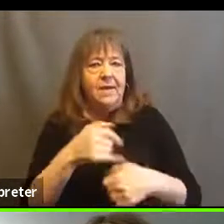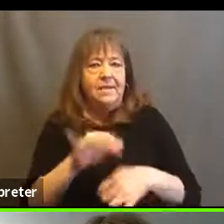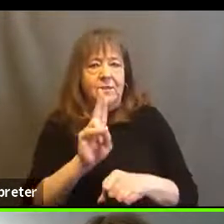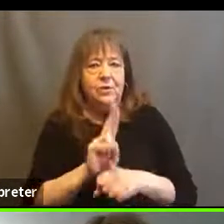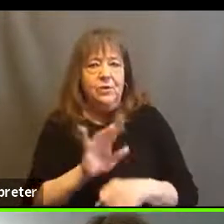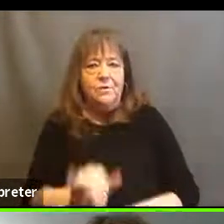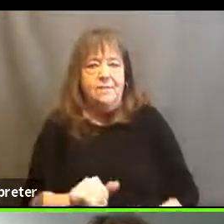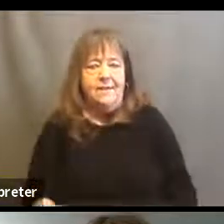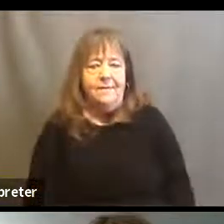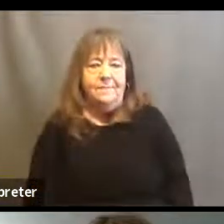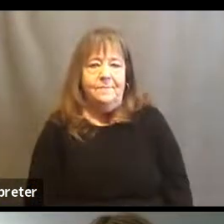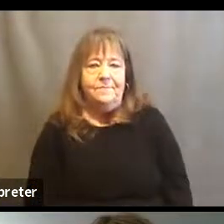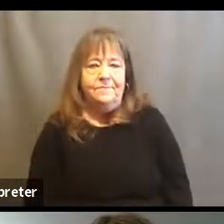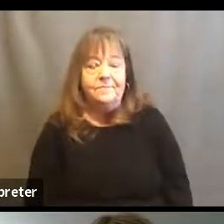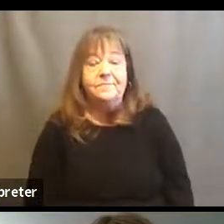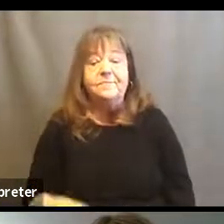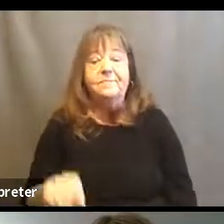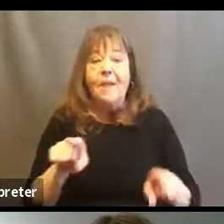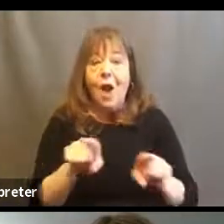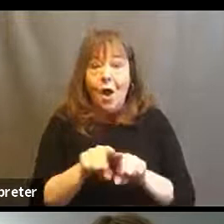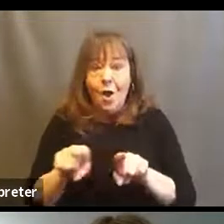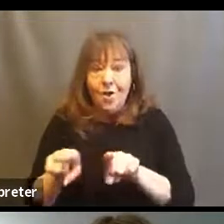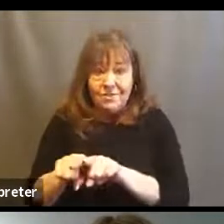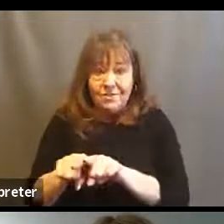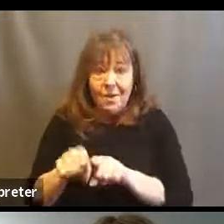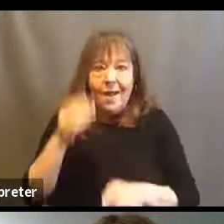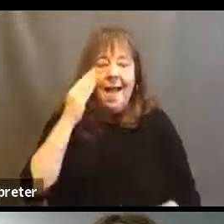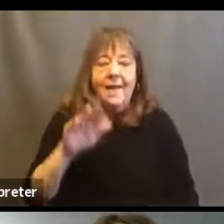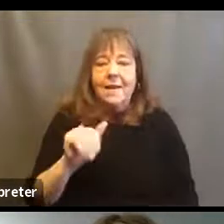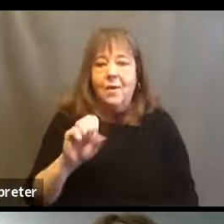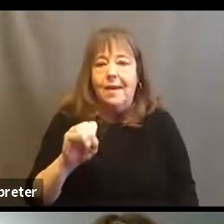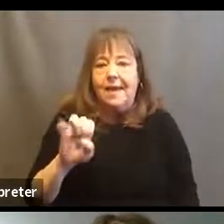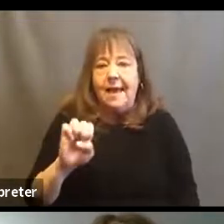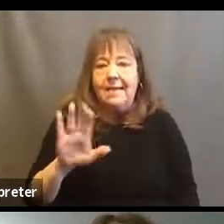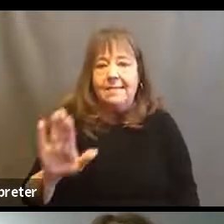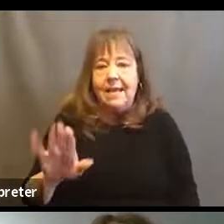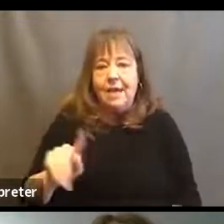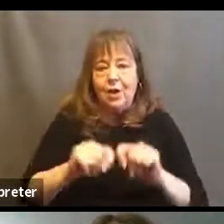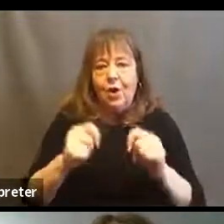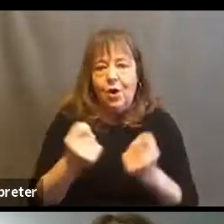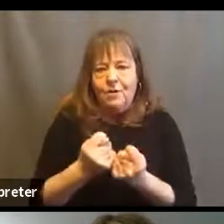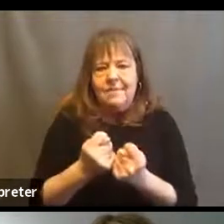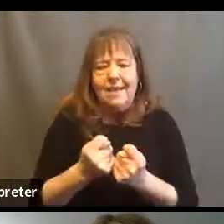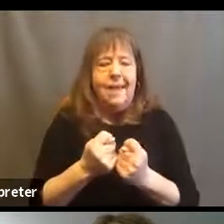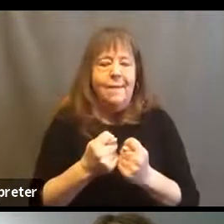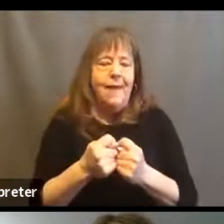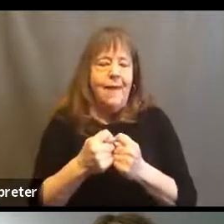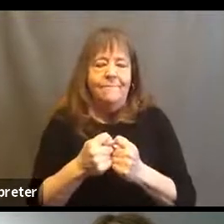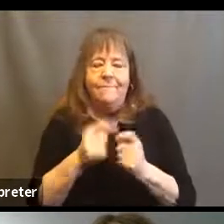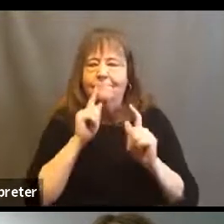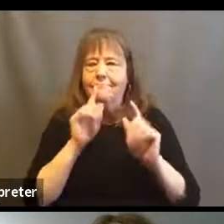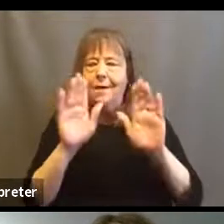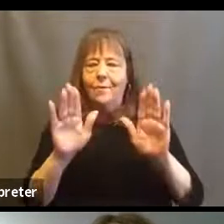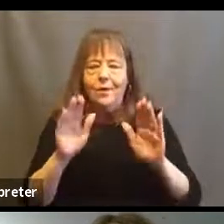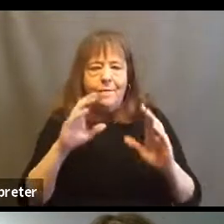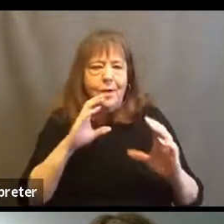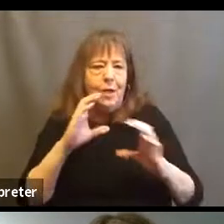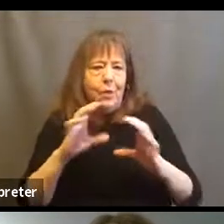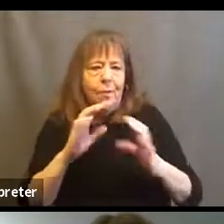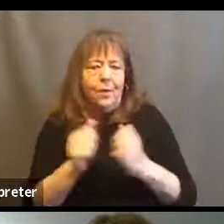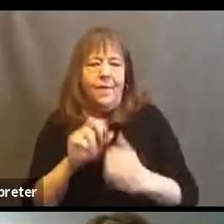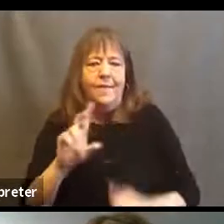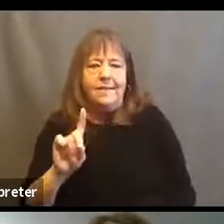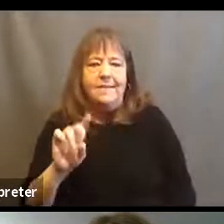expiring. And in addition, I know that Casey and her team have done an excellent job communicating with DSHS and the